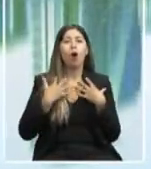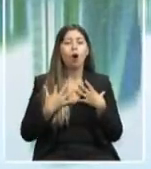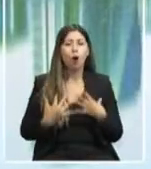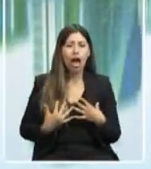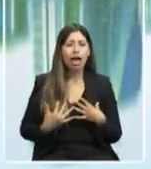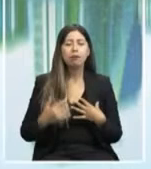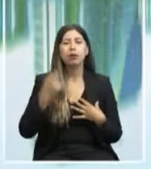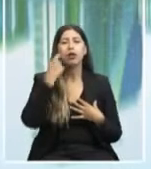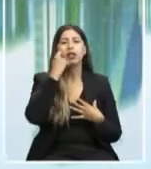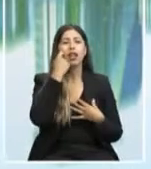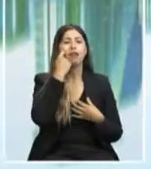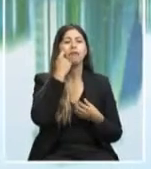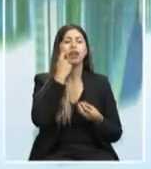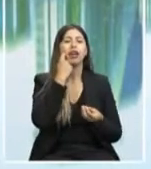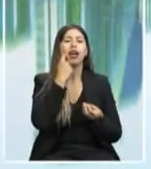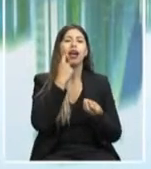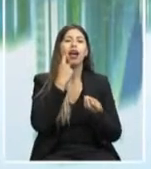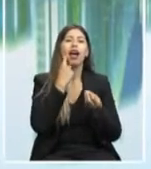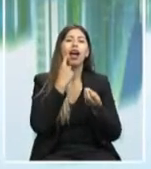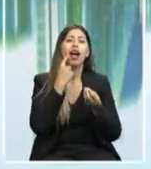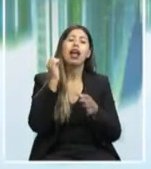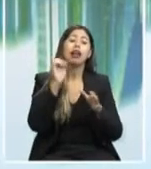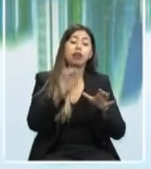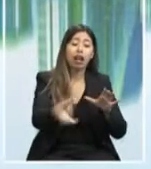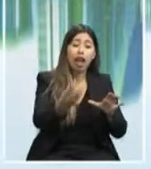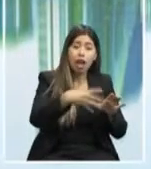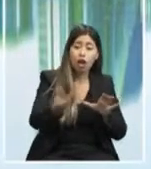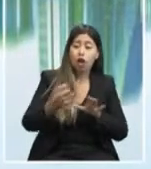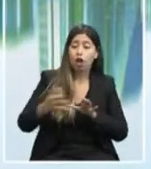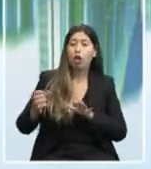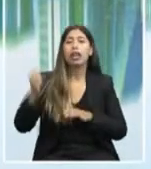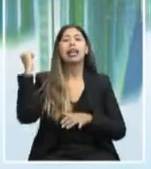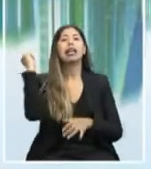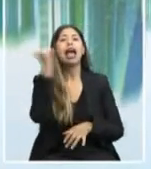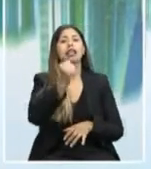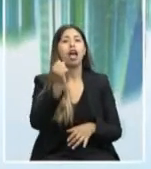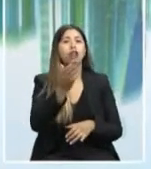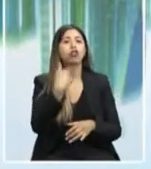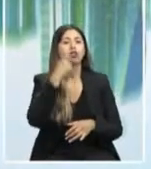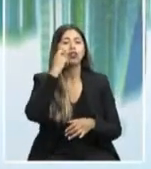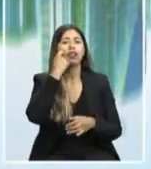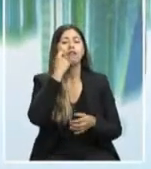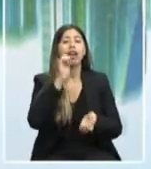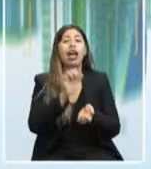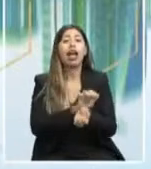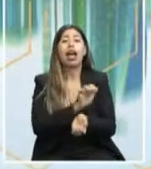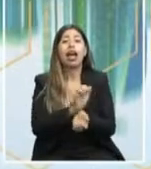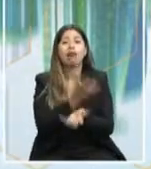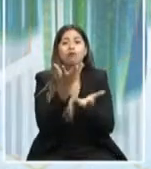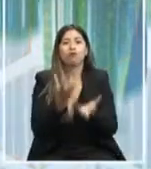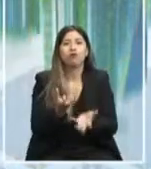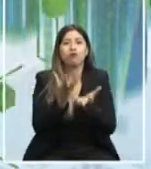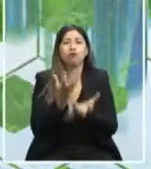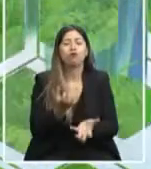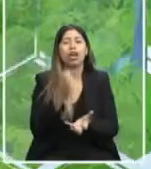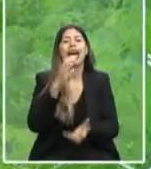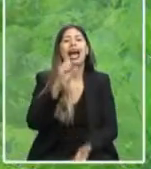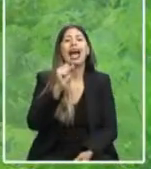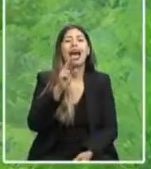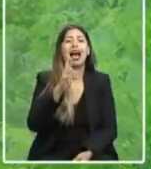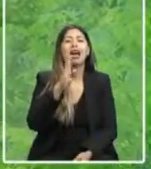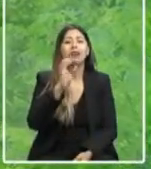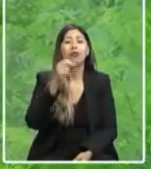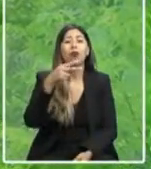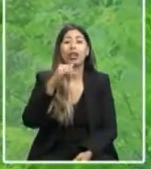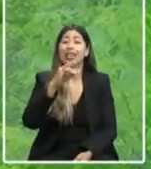designed to store carbohydrates because food were not always available. When they went to